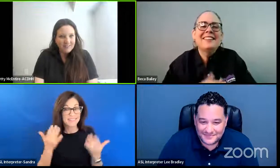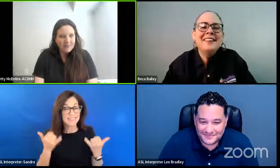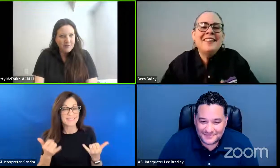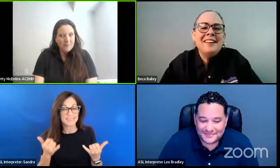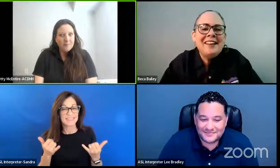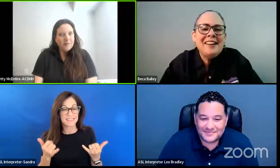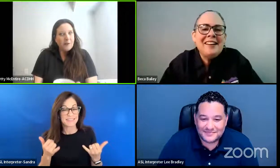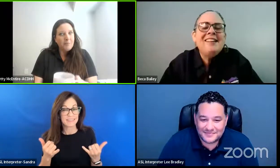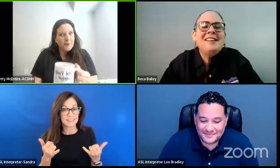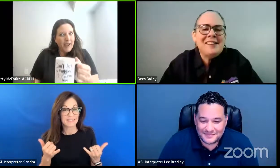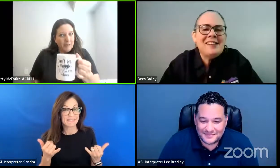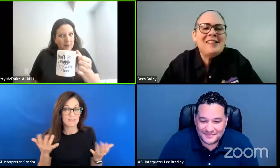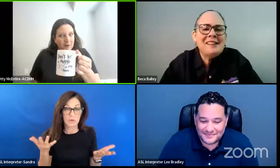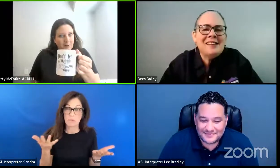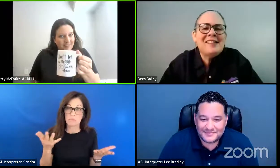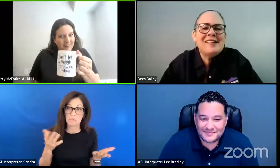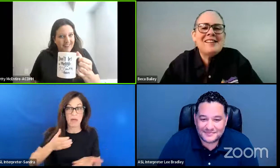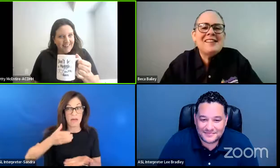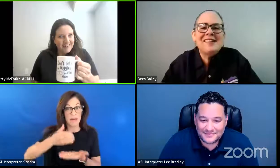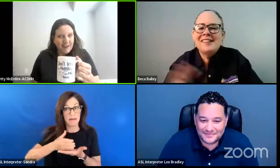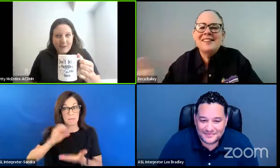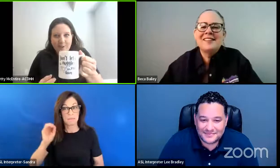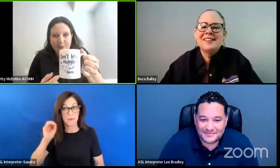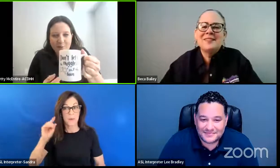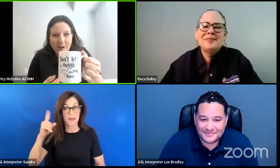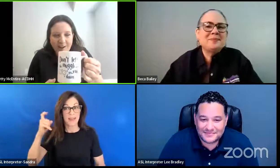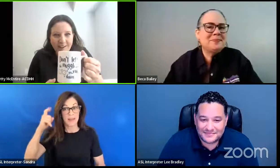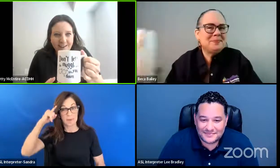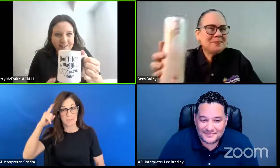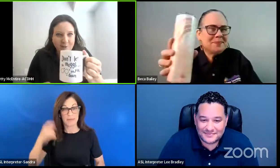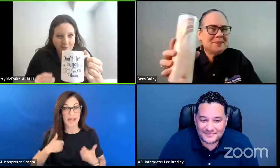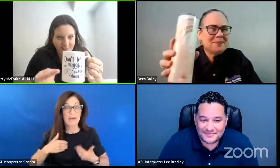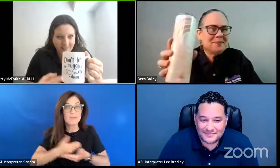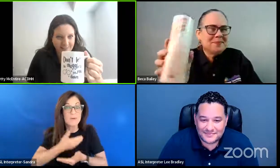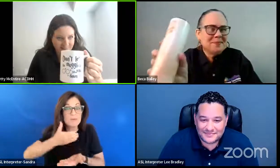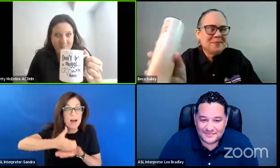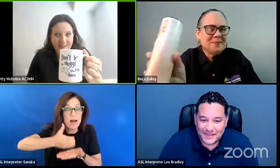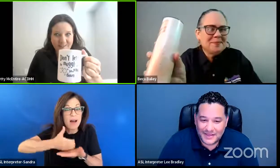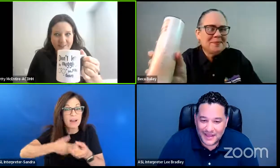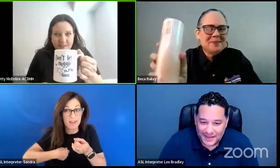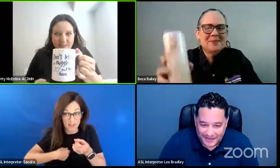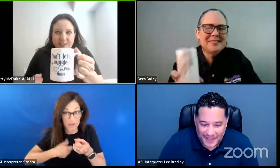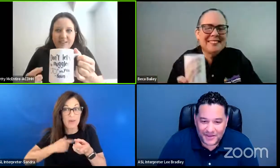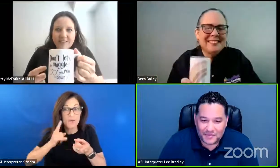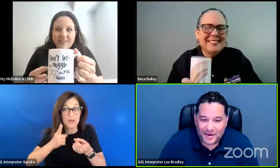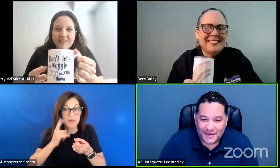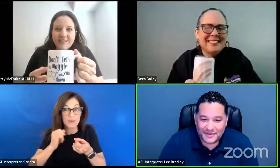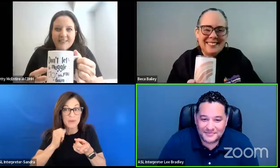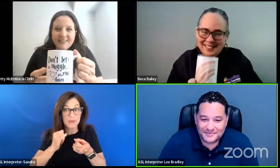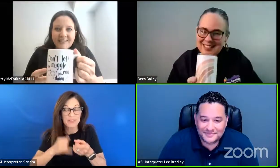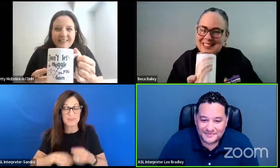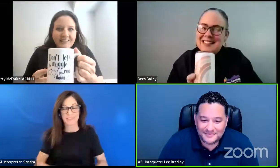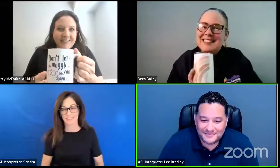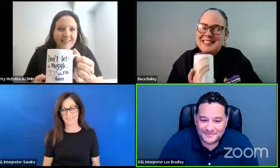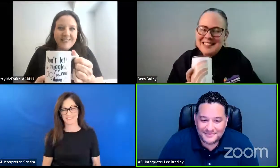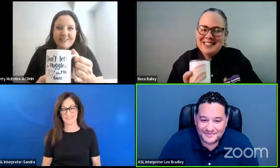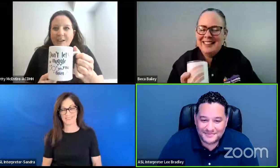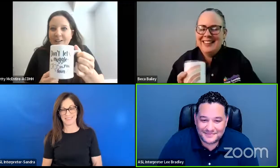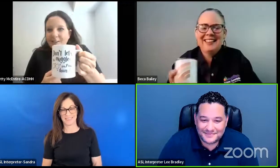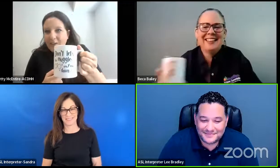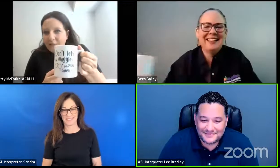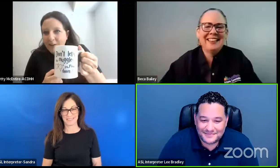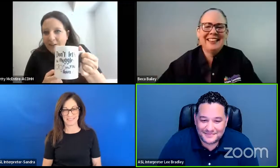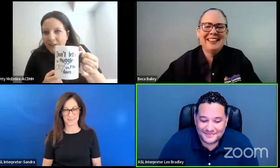for Cuppo Capital. I got me a new mug. You got a new mug too? I've got mine.